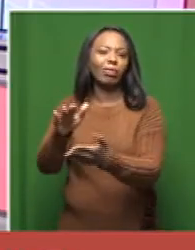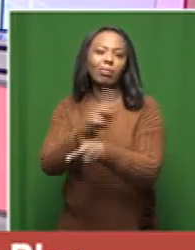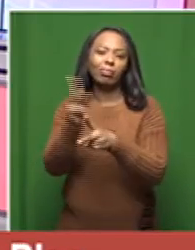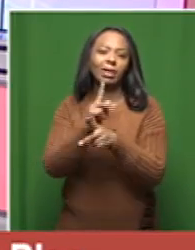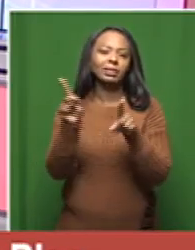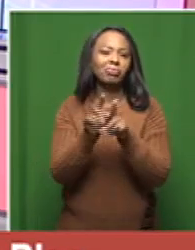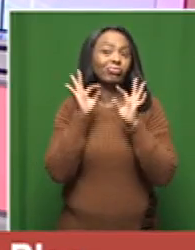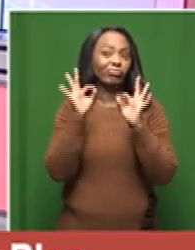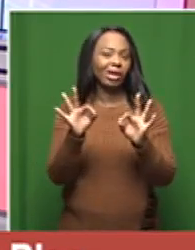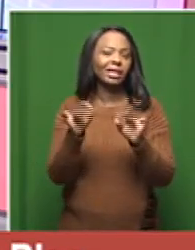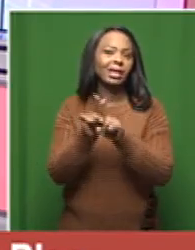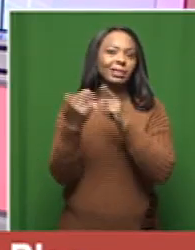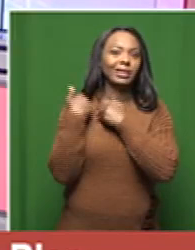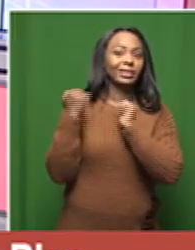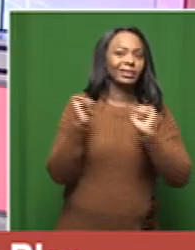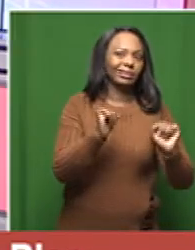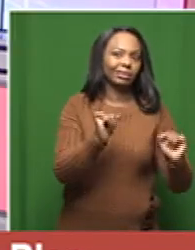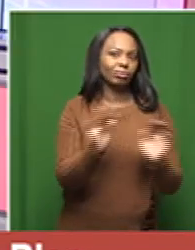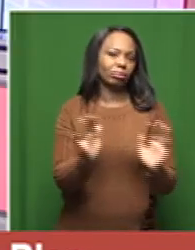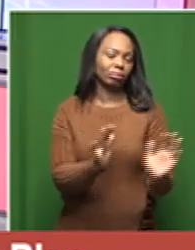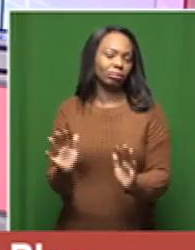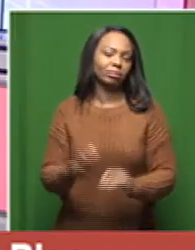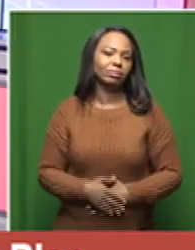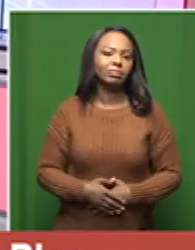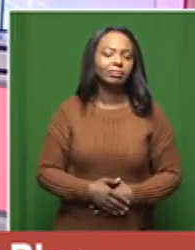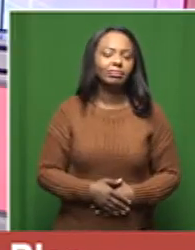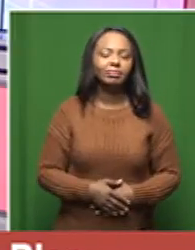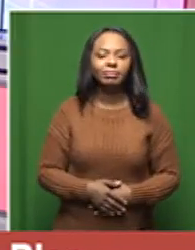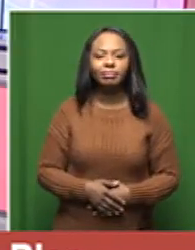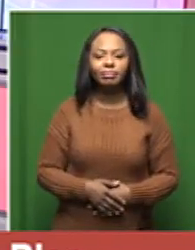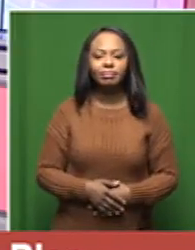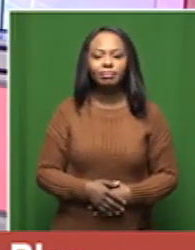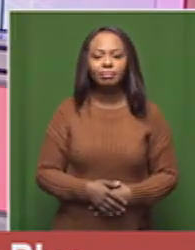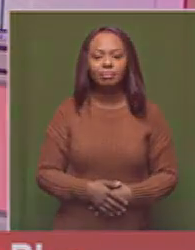the efficacy and safety of the vaccine. Stay with us for that.